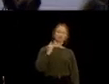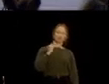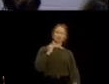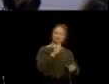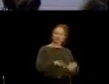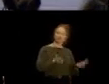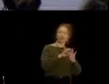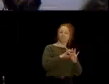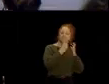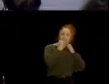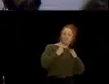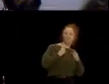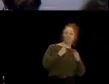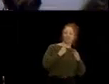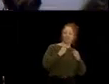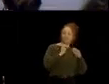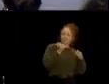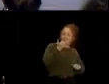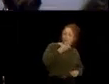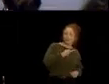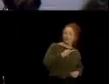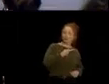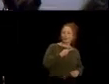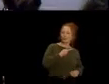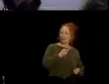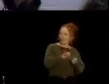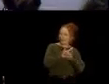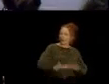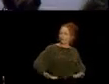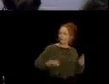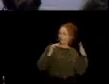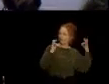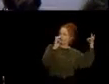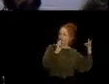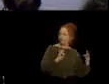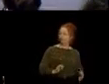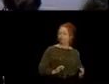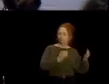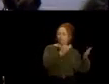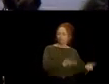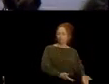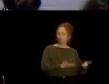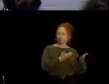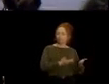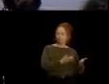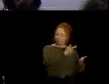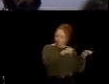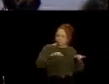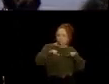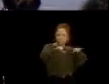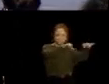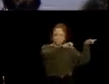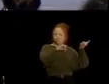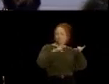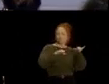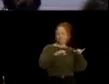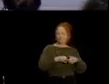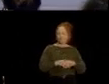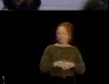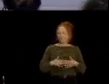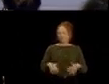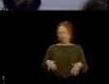valued, you know, there's nothing wrong with you, everything about you is perfectly fine, you're just as good as anybody else. And so it did, you